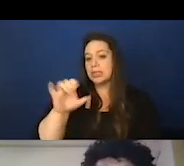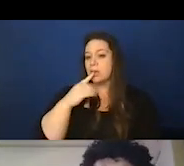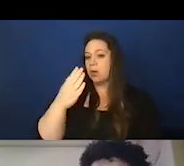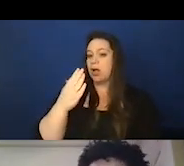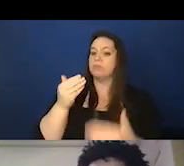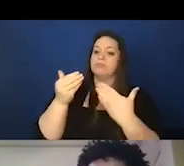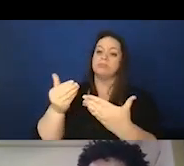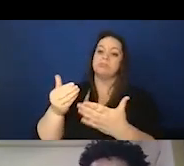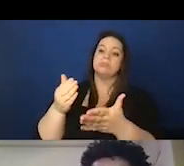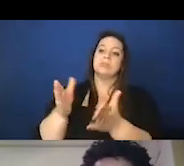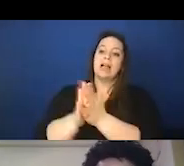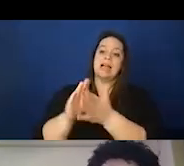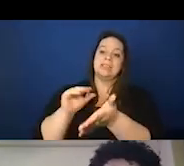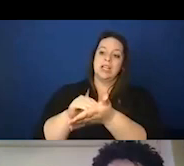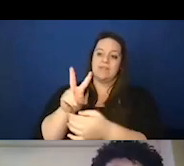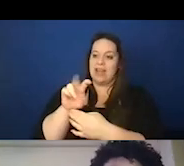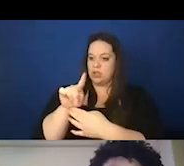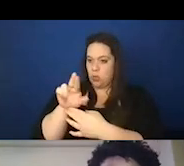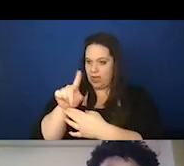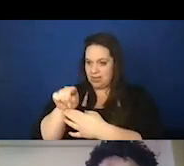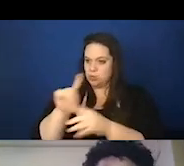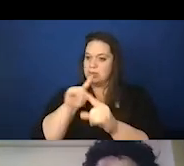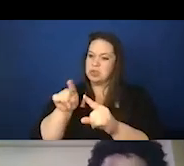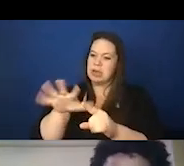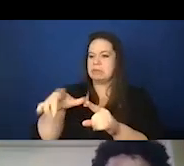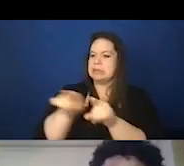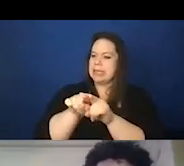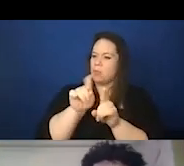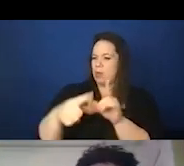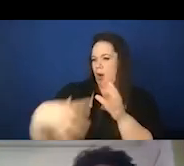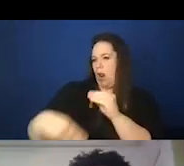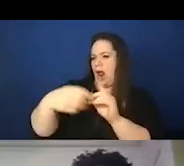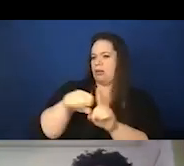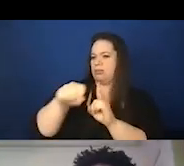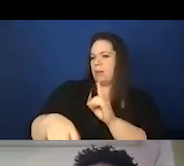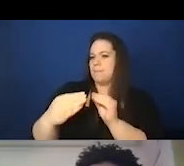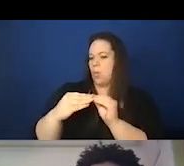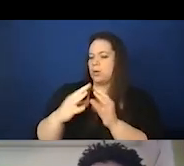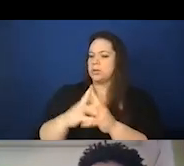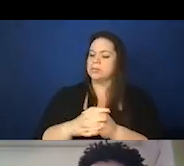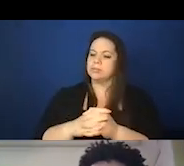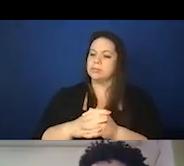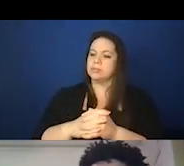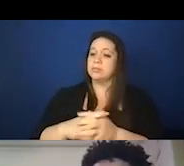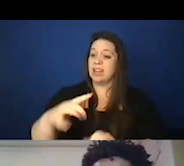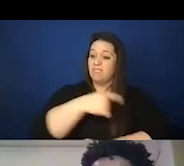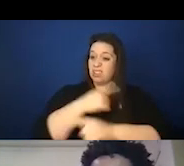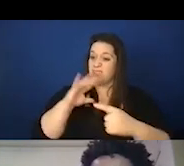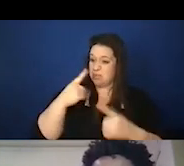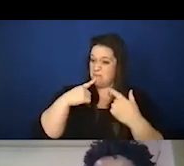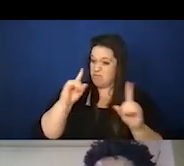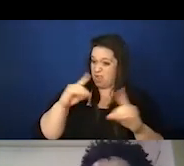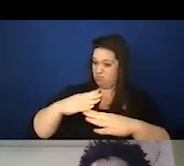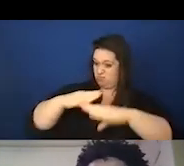Vasquez to comment on that too, but I'm just going to add a little bit to it. How effective are the vaccines at doing just